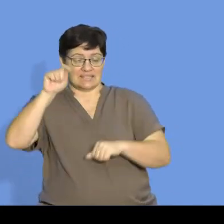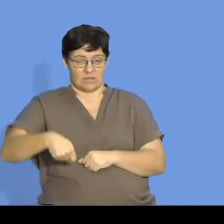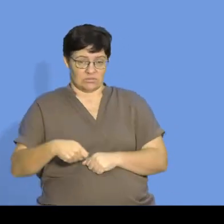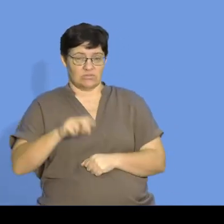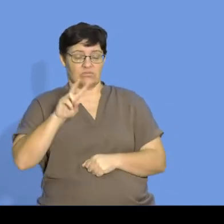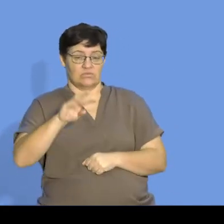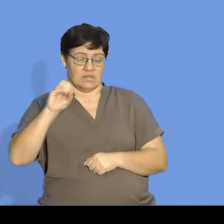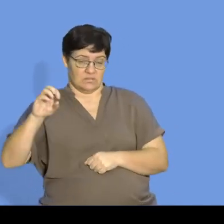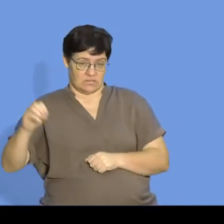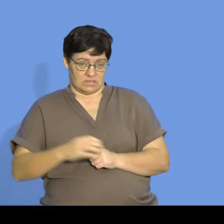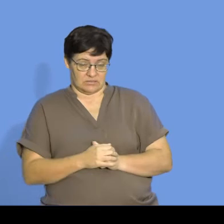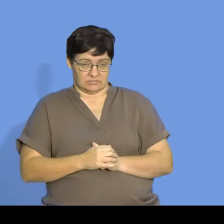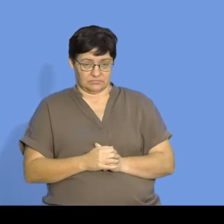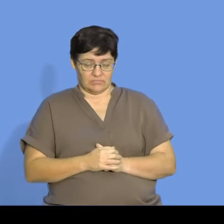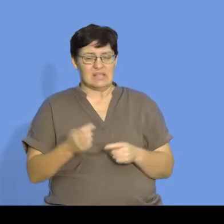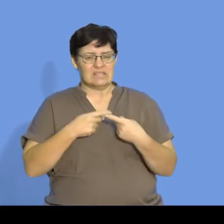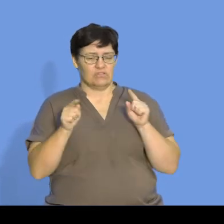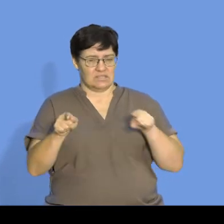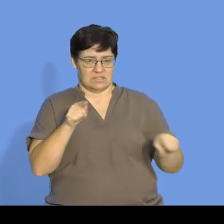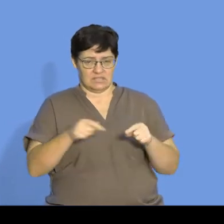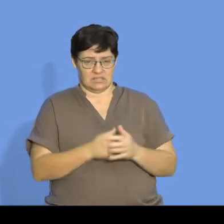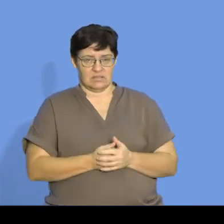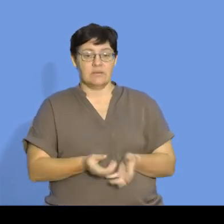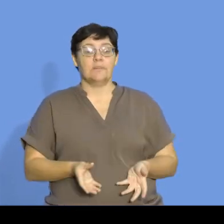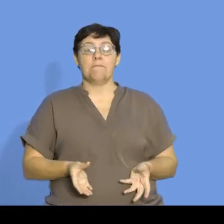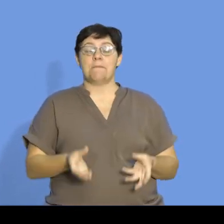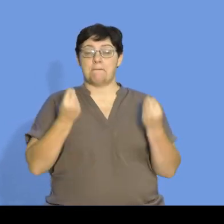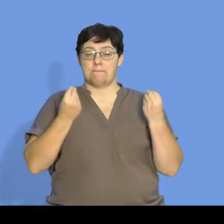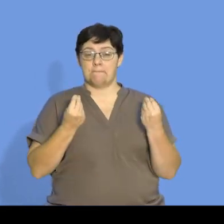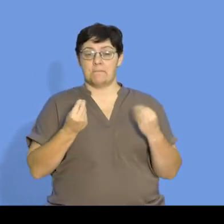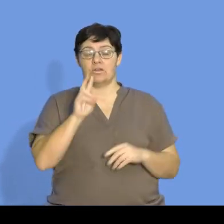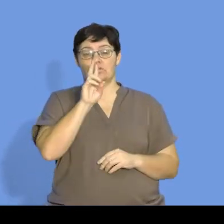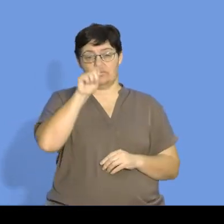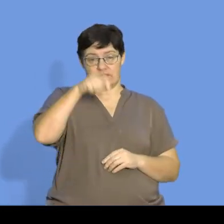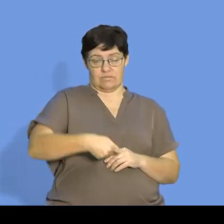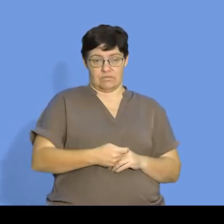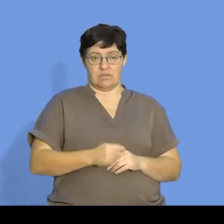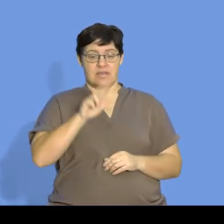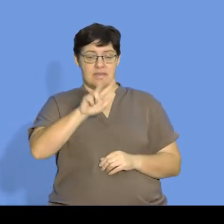minus the 6,200. The difference between the two will give you a figure of